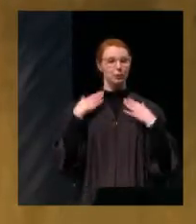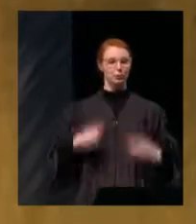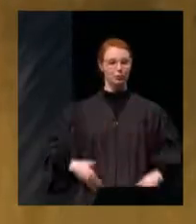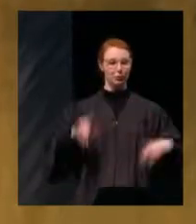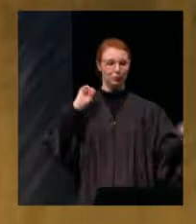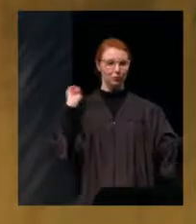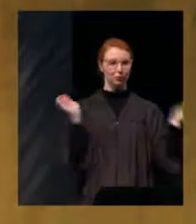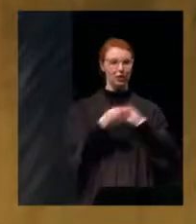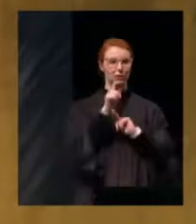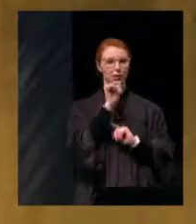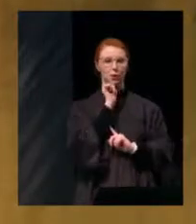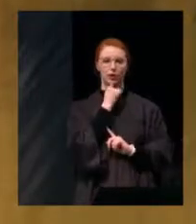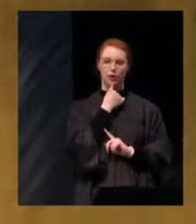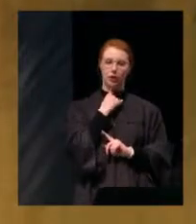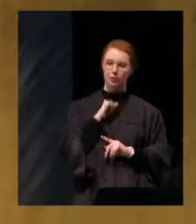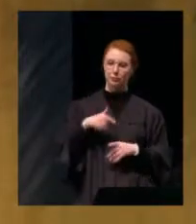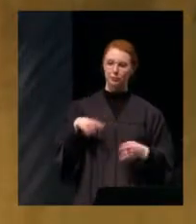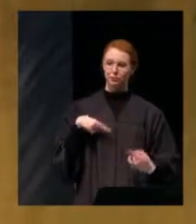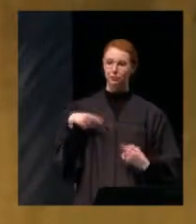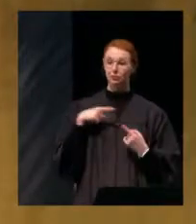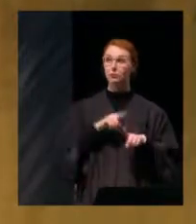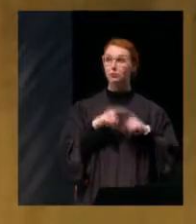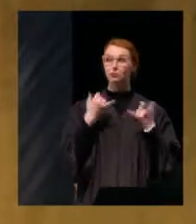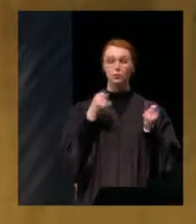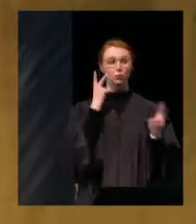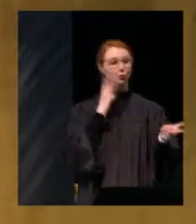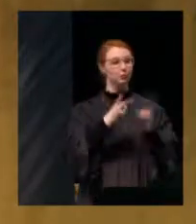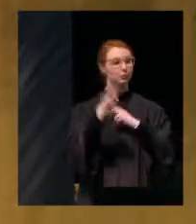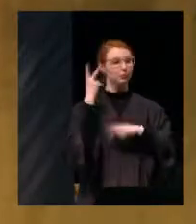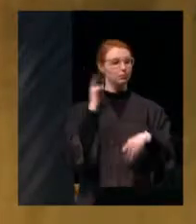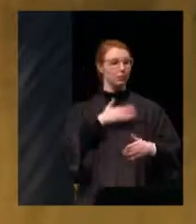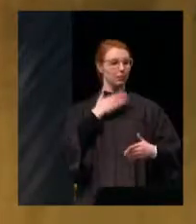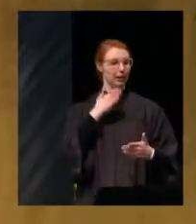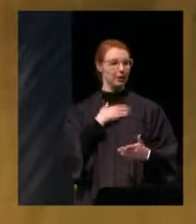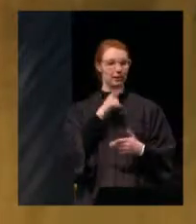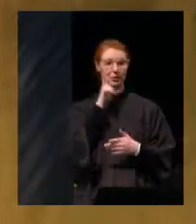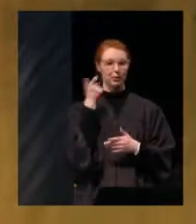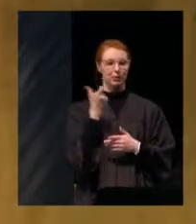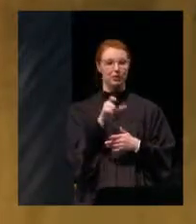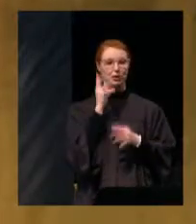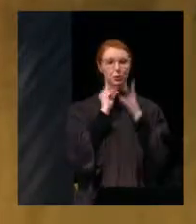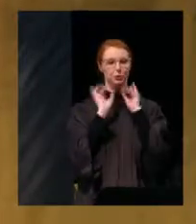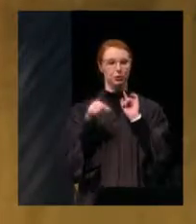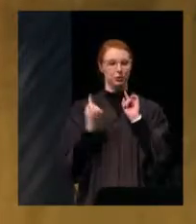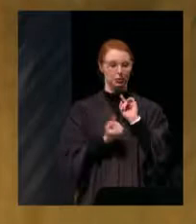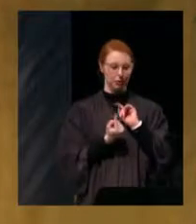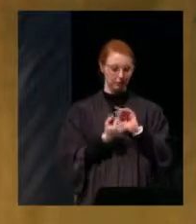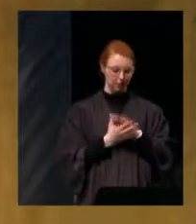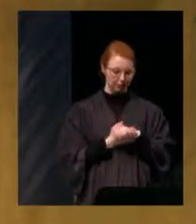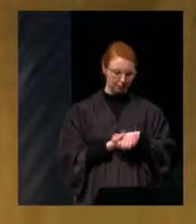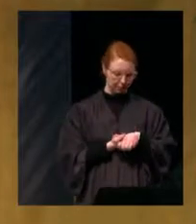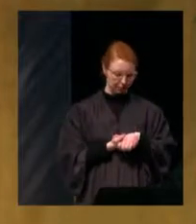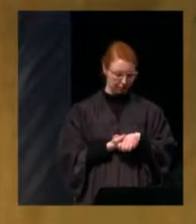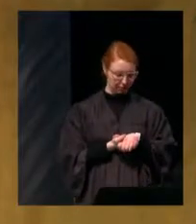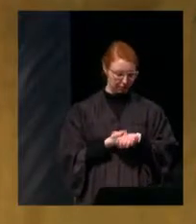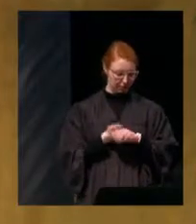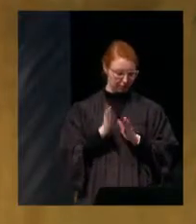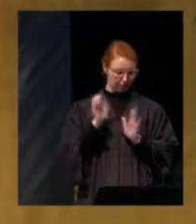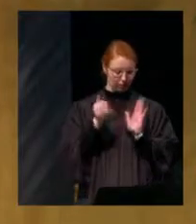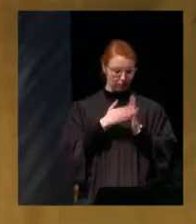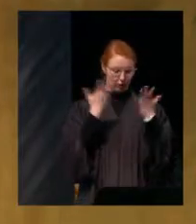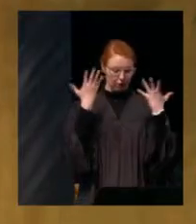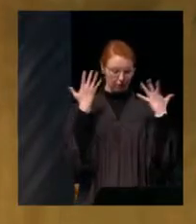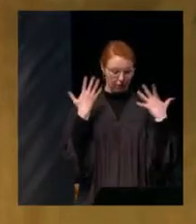had to suffer through, but now we can all look back at it and be happy that we didn't have to go through it alone. After middle school, we